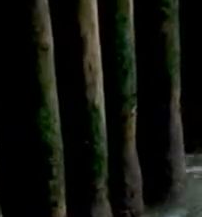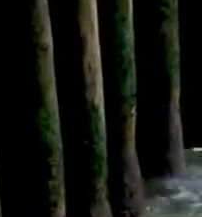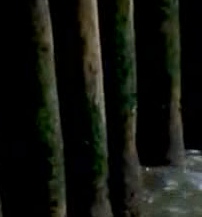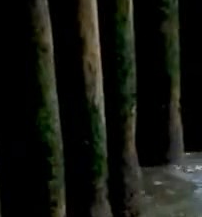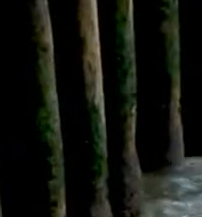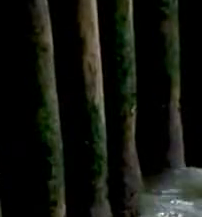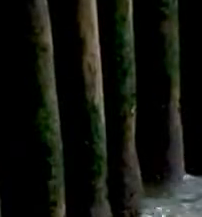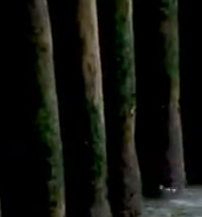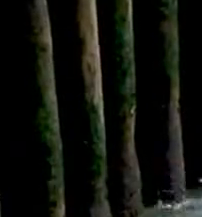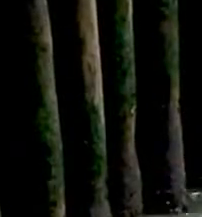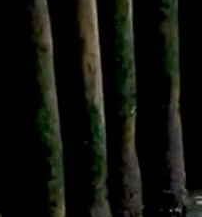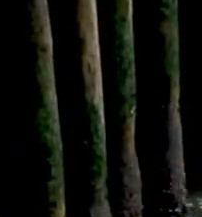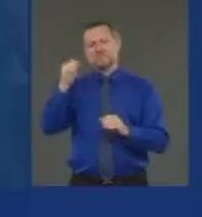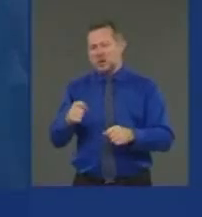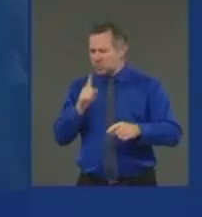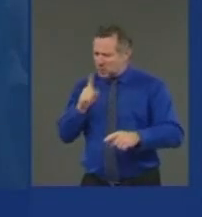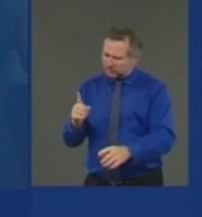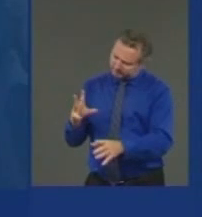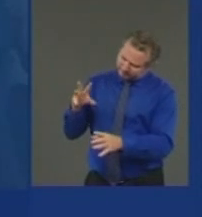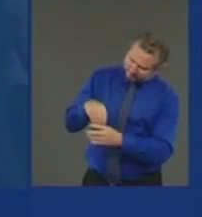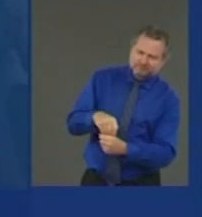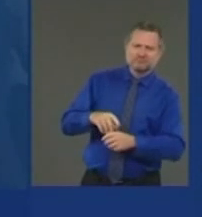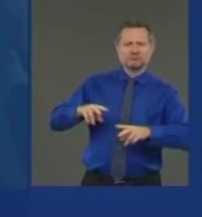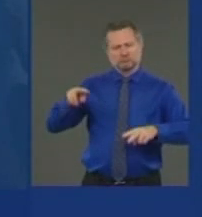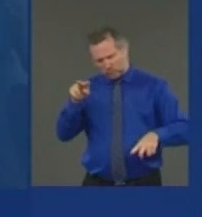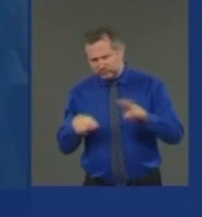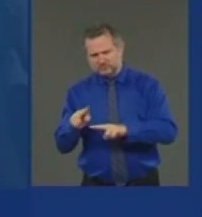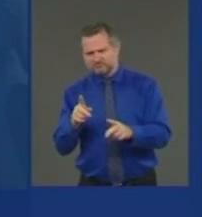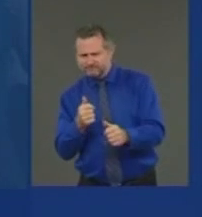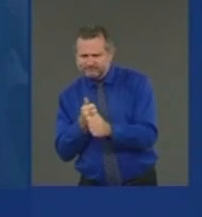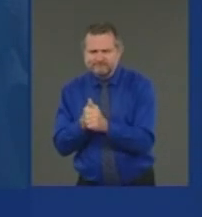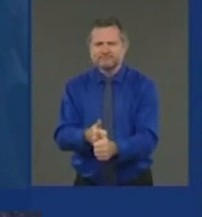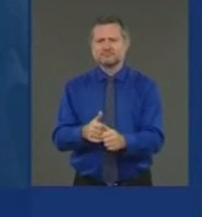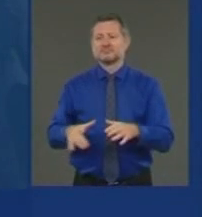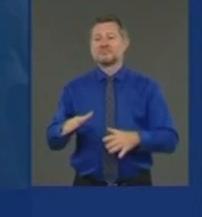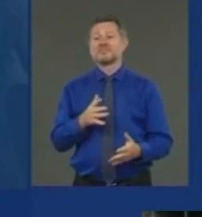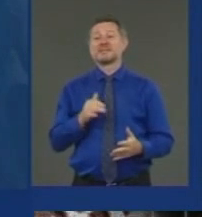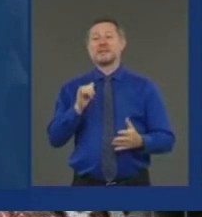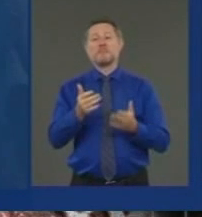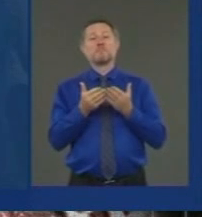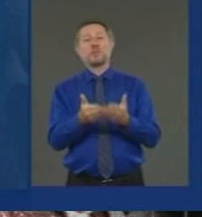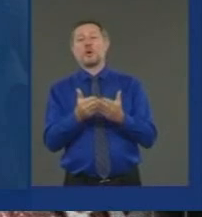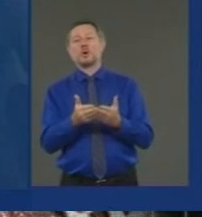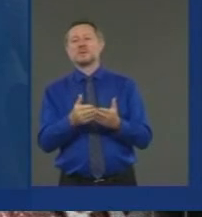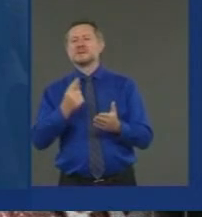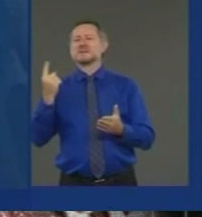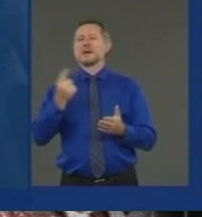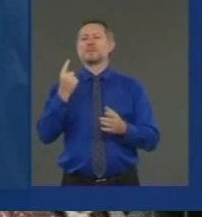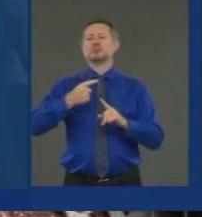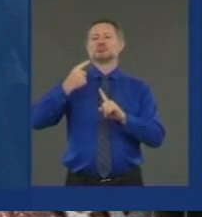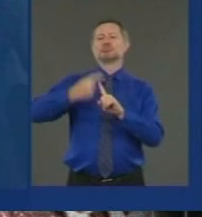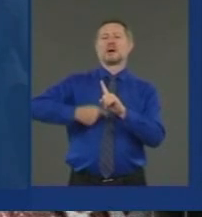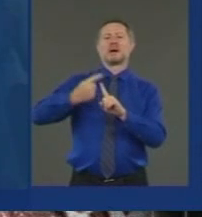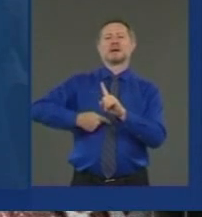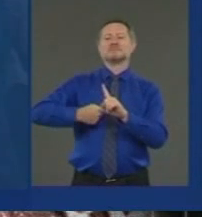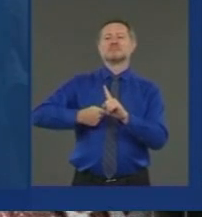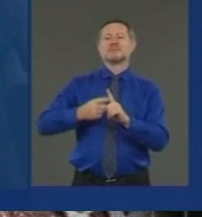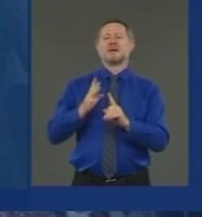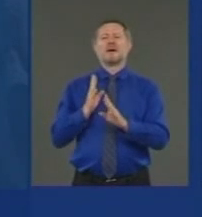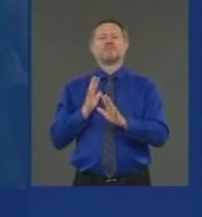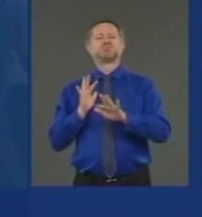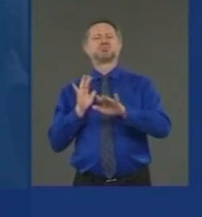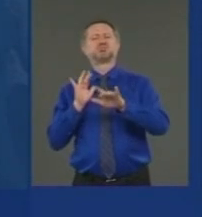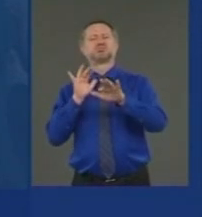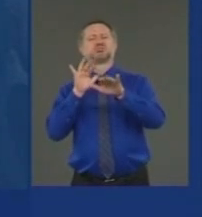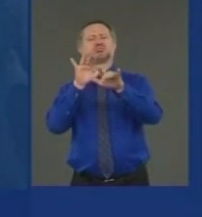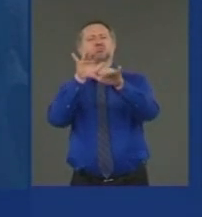Pier 36 in Manhattan. How a charter boat could put together a crowd on